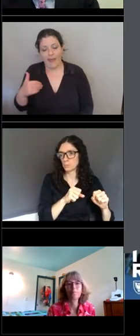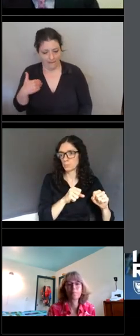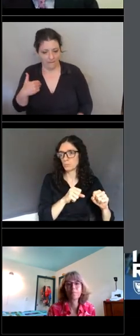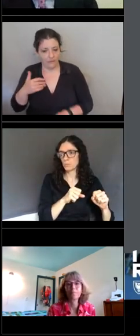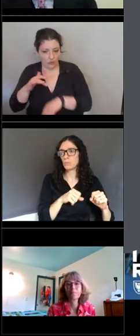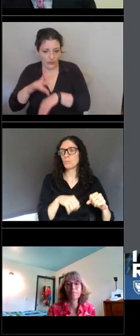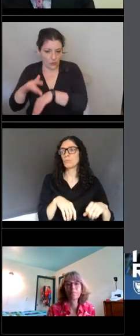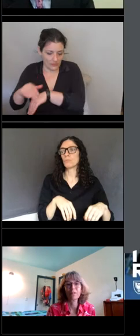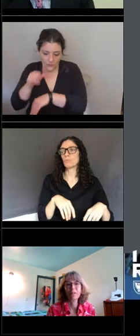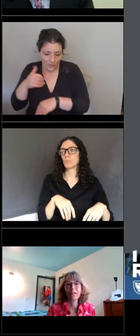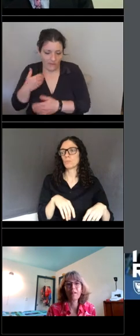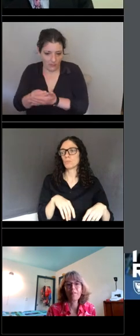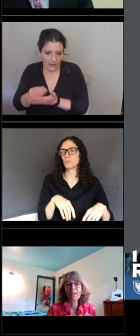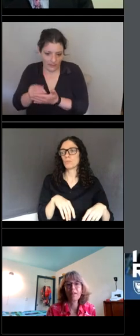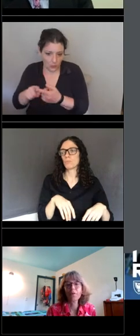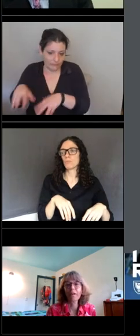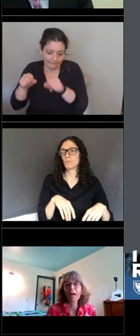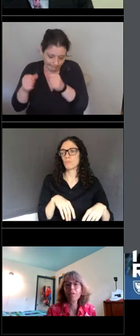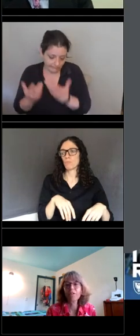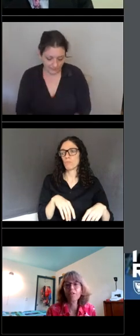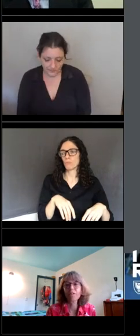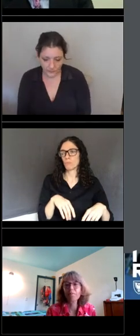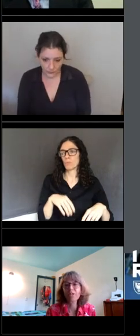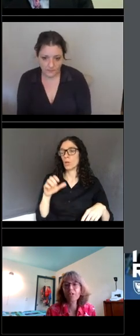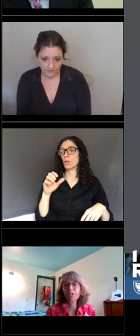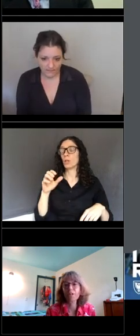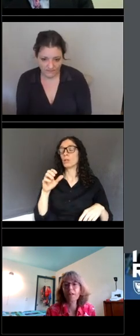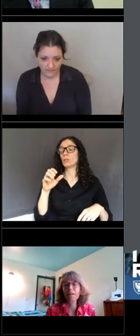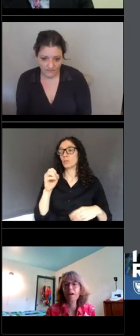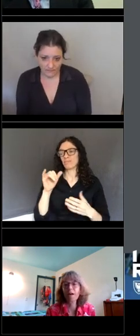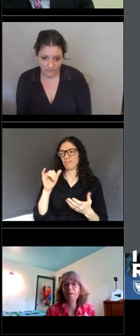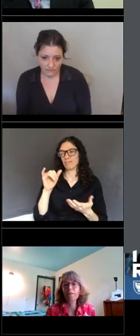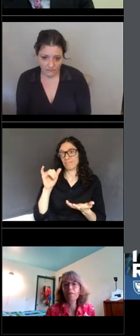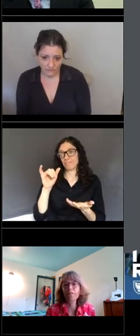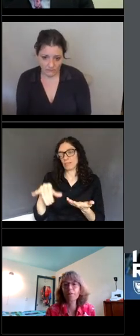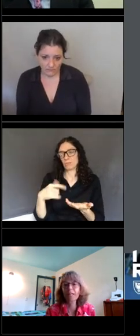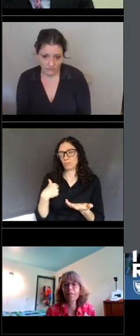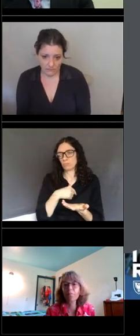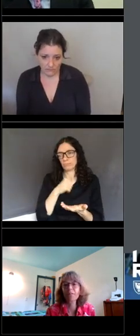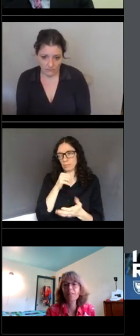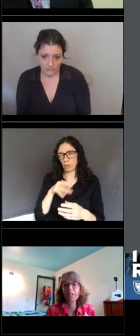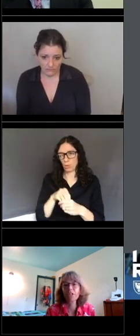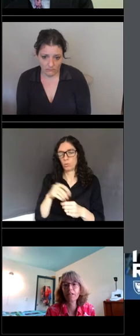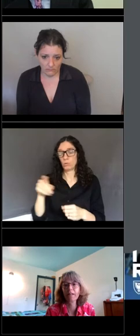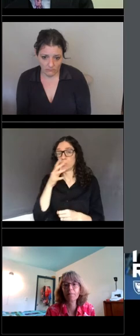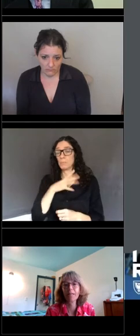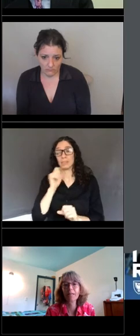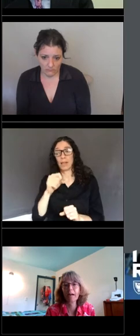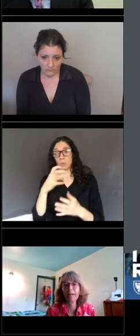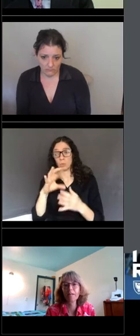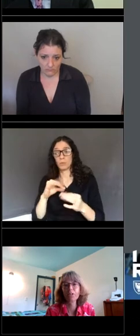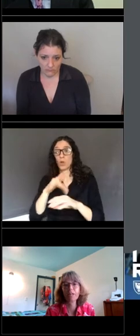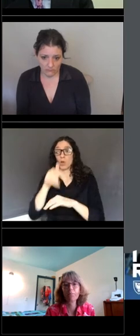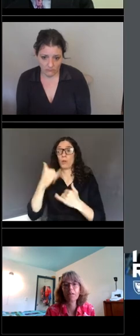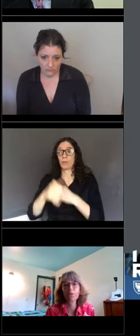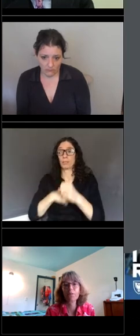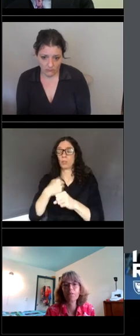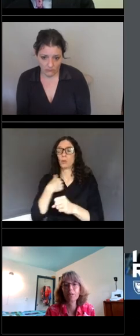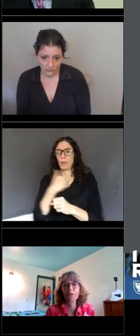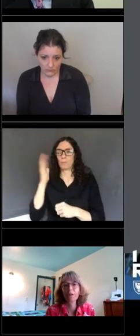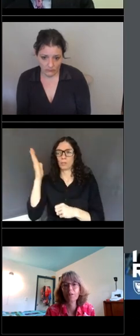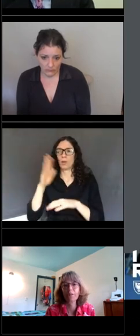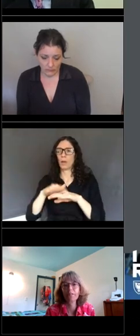very worthwhile field. Yeah, thank you. And I will just mention that earlier this year, we did have a presentation on the MPA guide, which I know